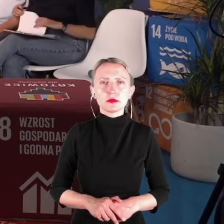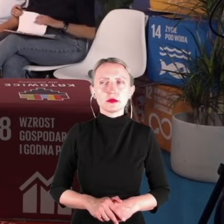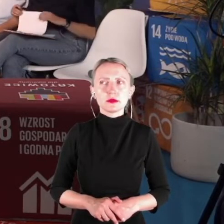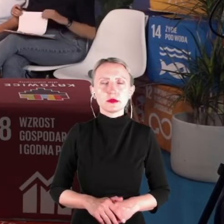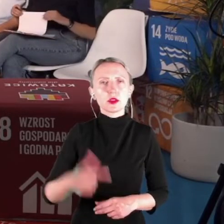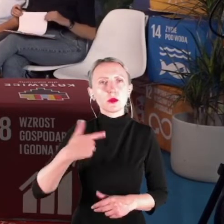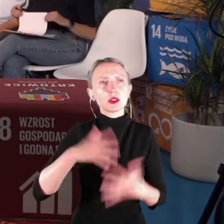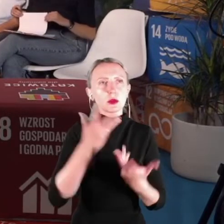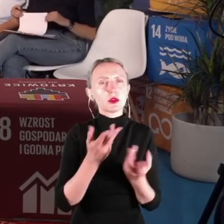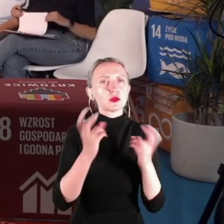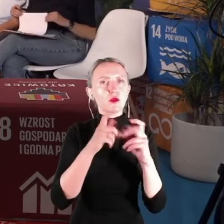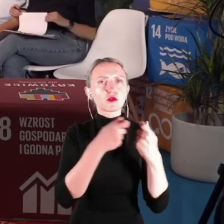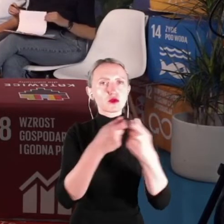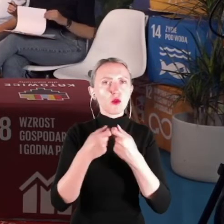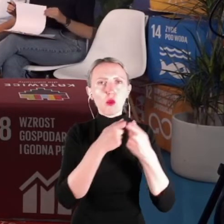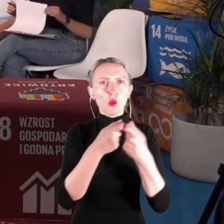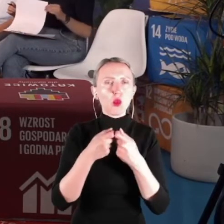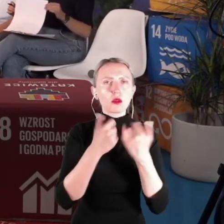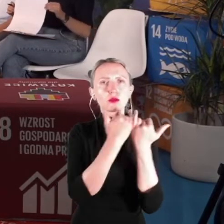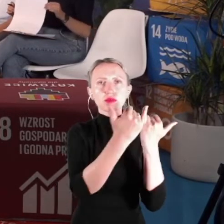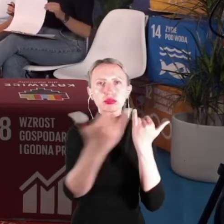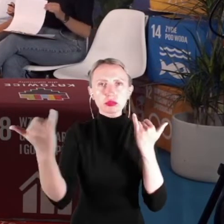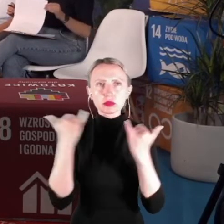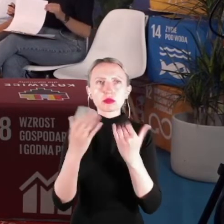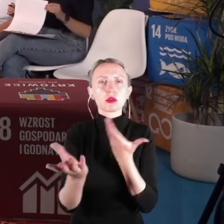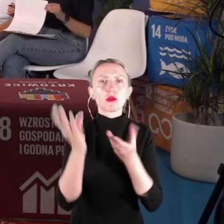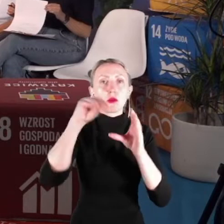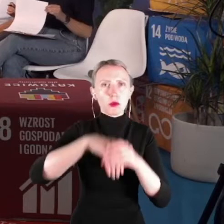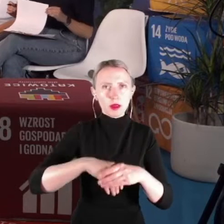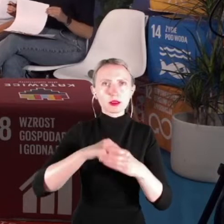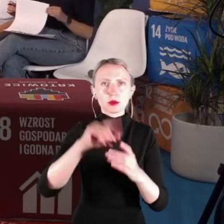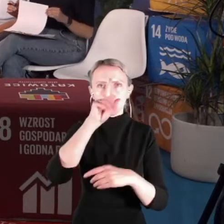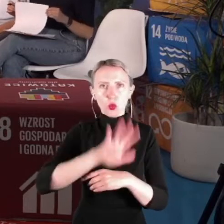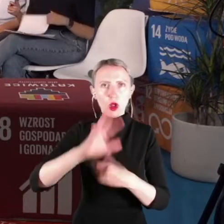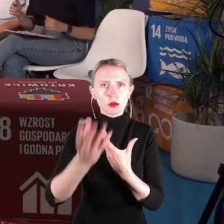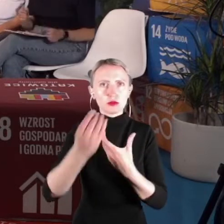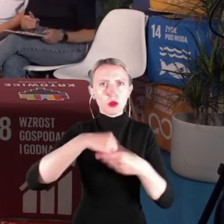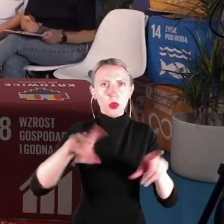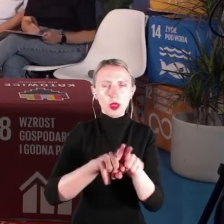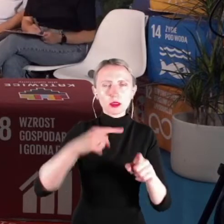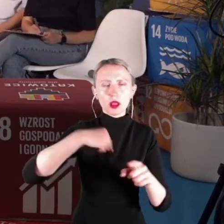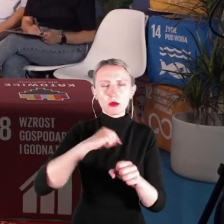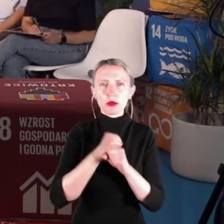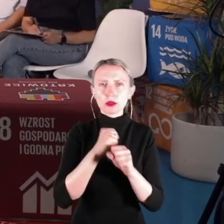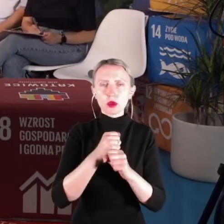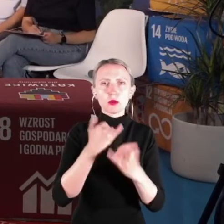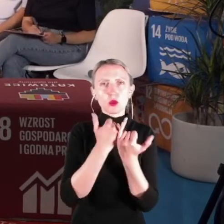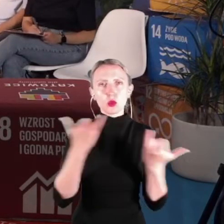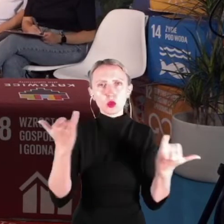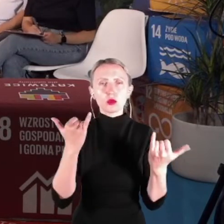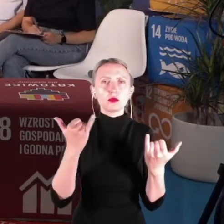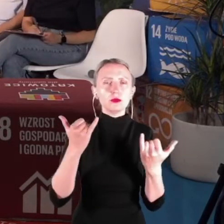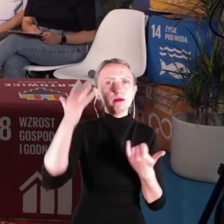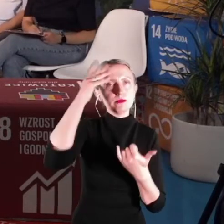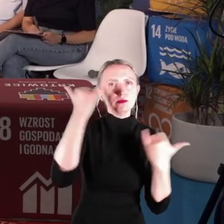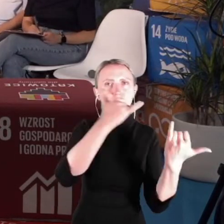in urbanism, but we're also working with rather abstract questions. I think that would be the